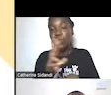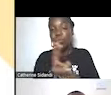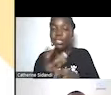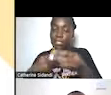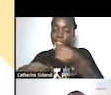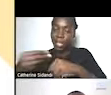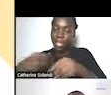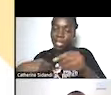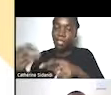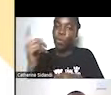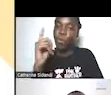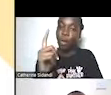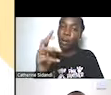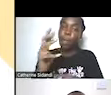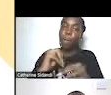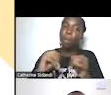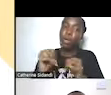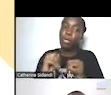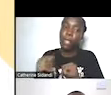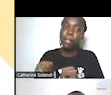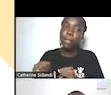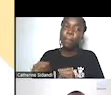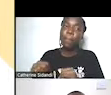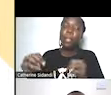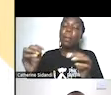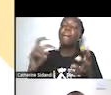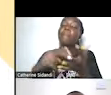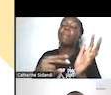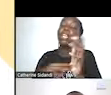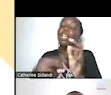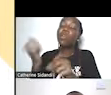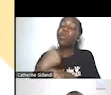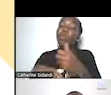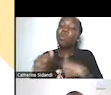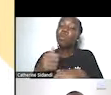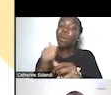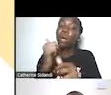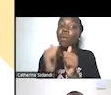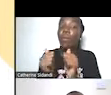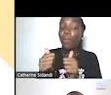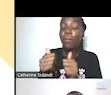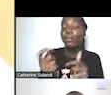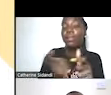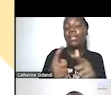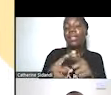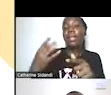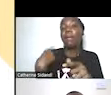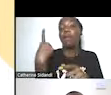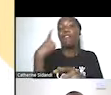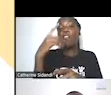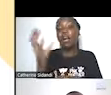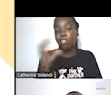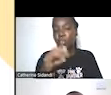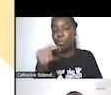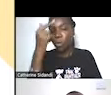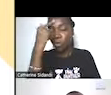sales one model, which only deals with number of customers and the cost of the product, I will get